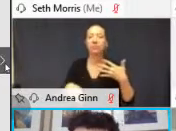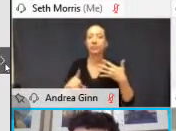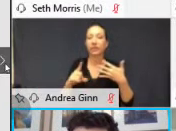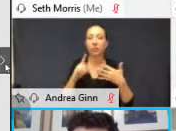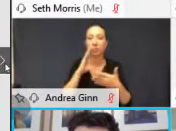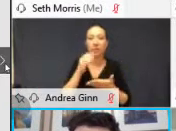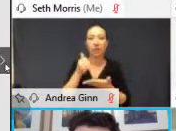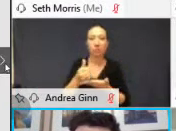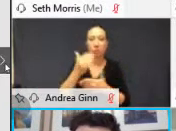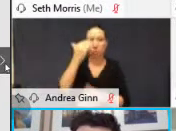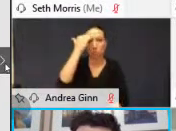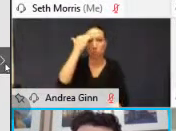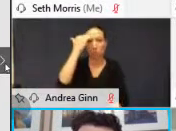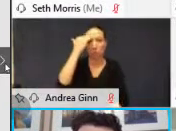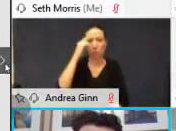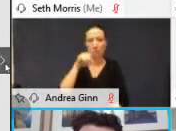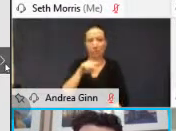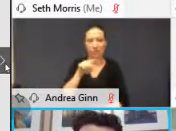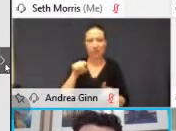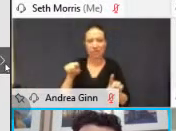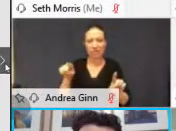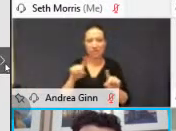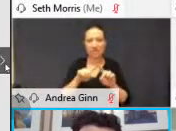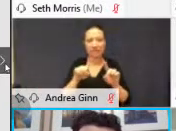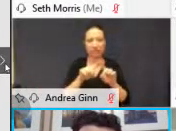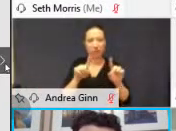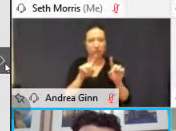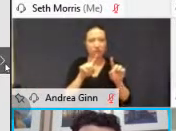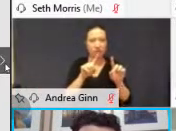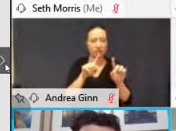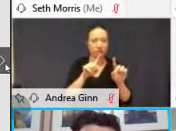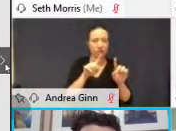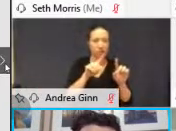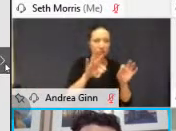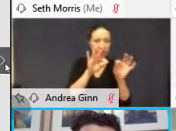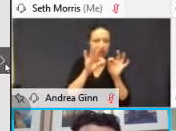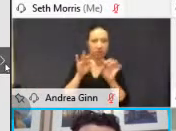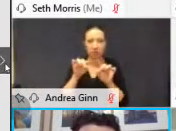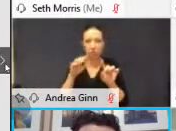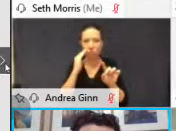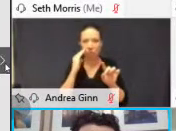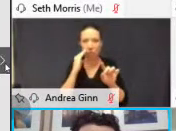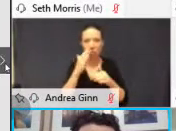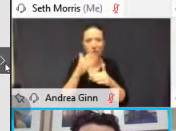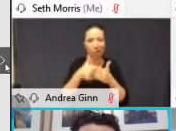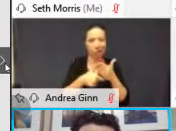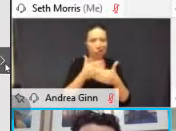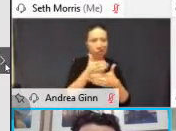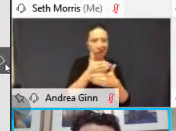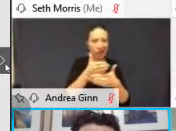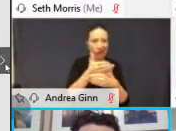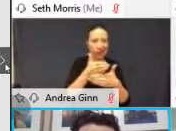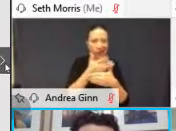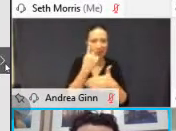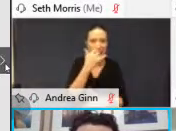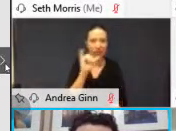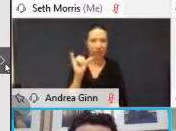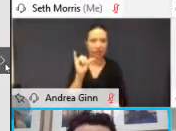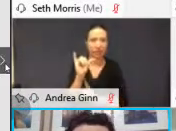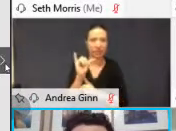values for knowing about cost sharing, because as we move,